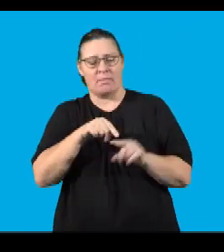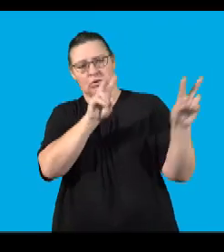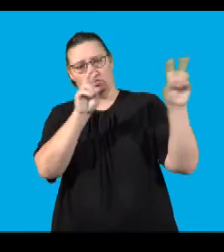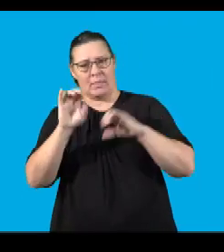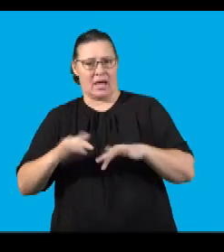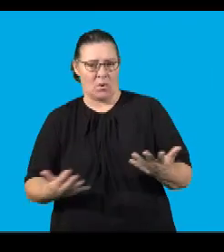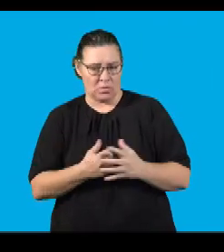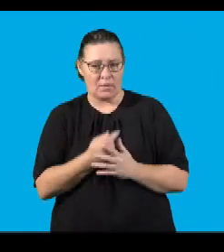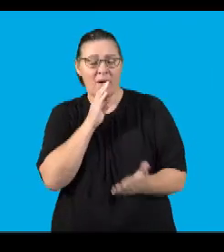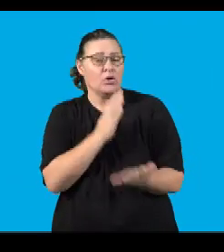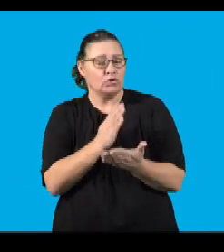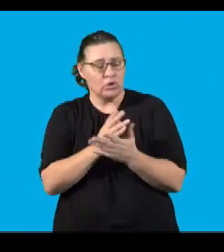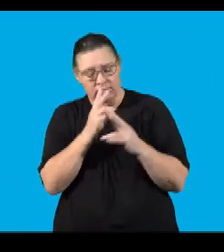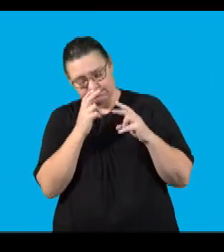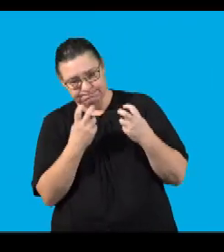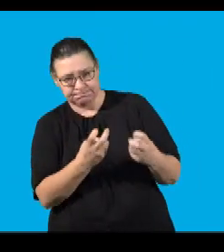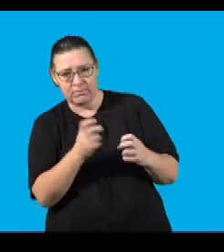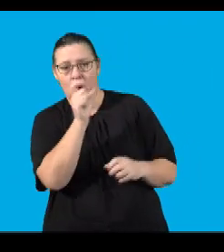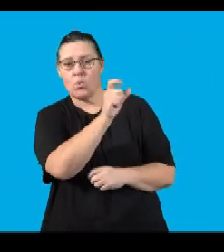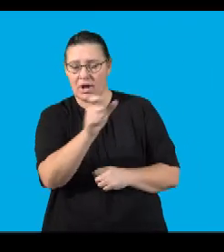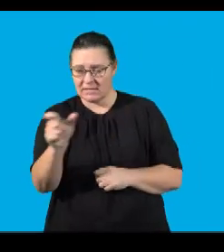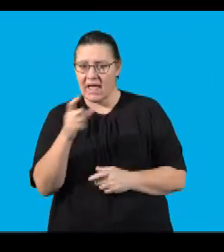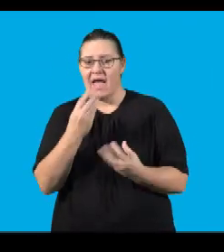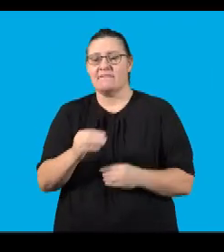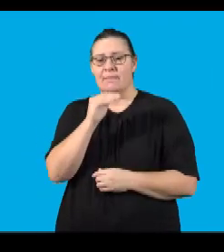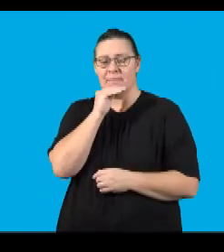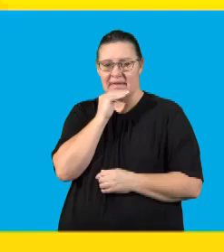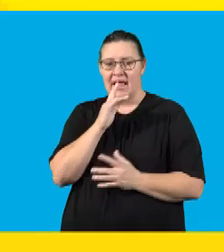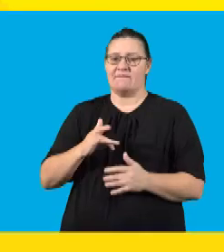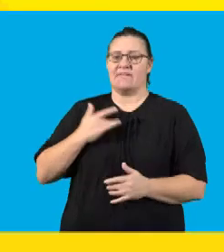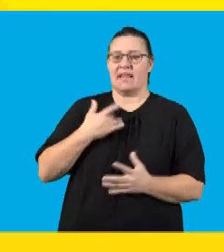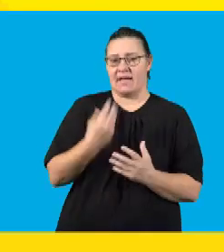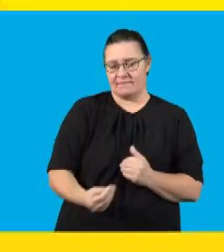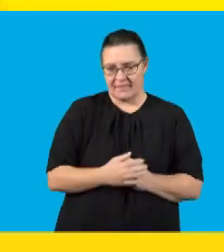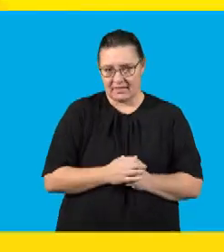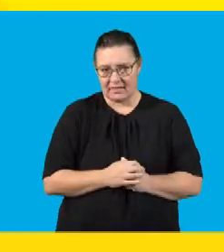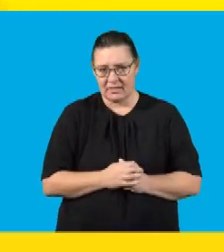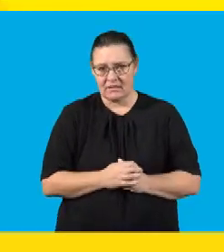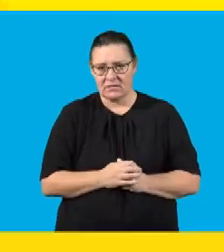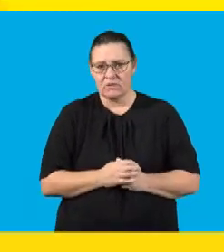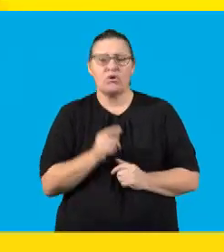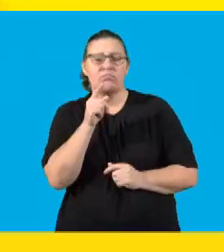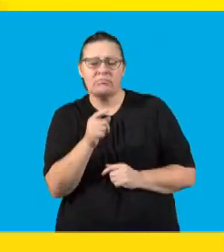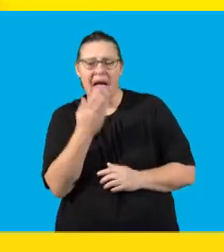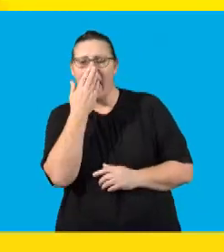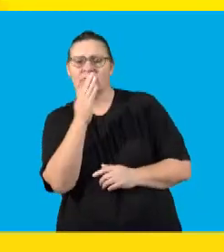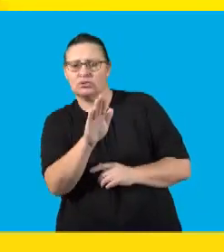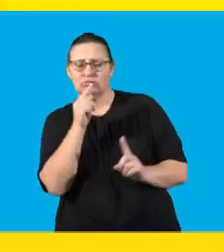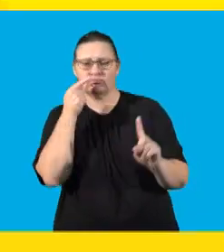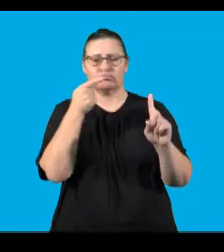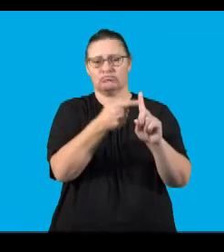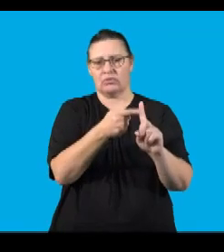certain topic. So make sure you look out for words that show meaning and feeling. So what is his